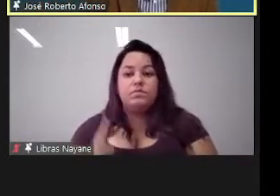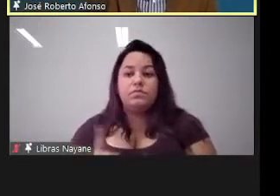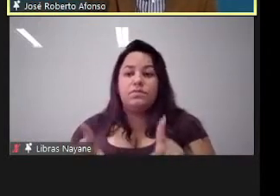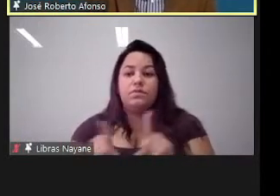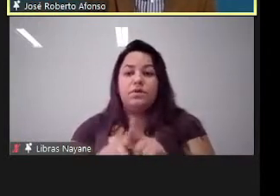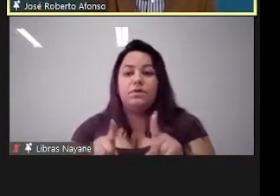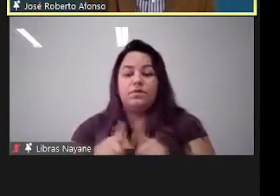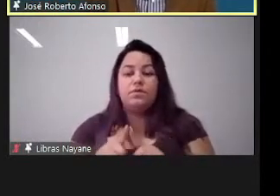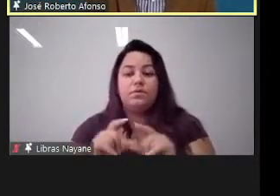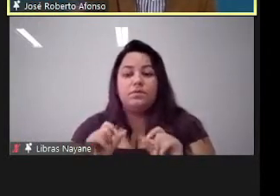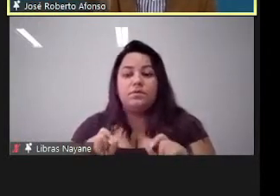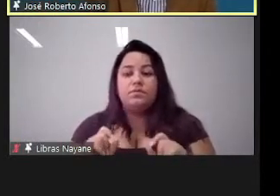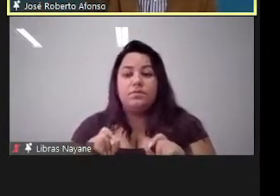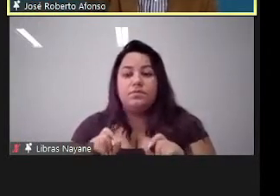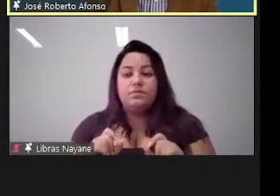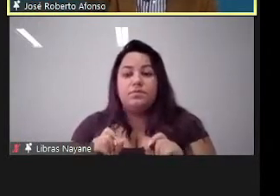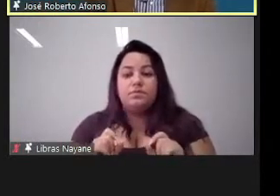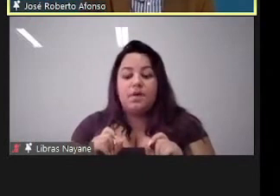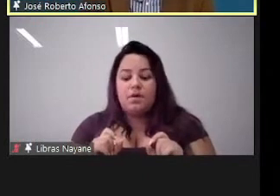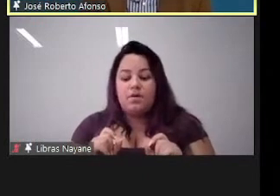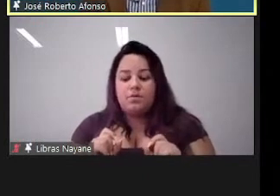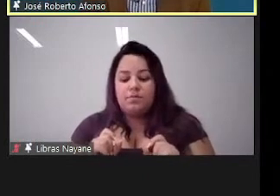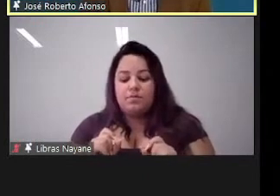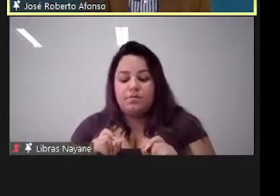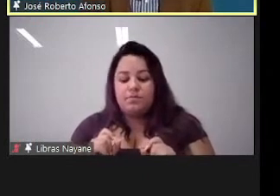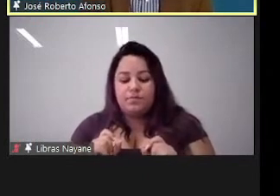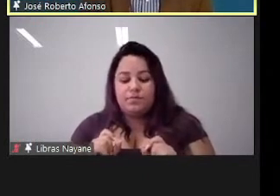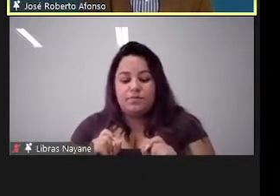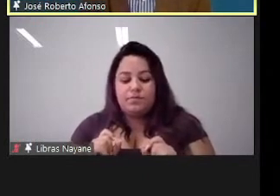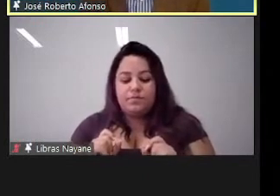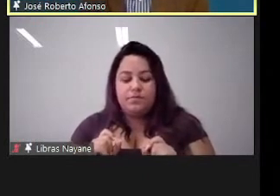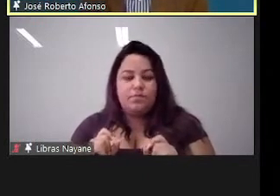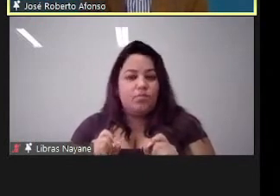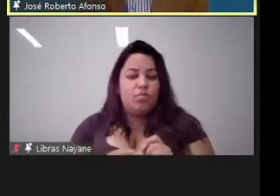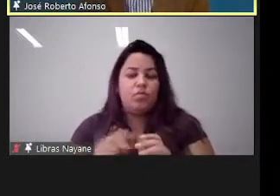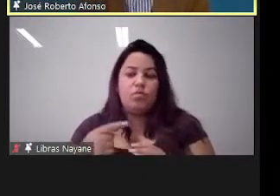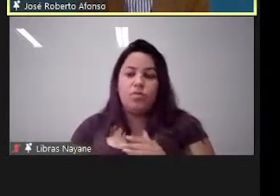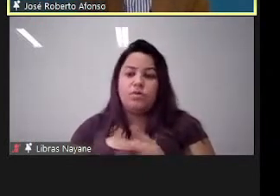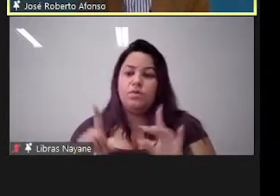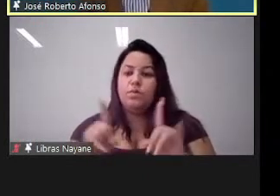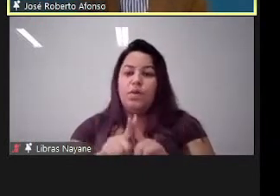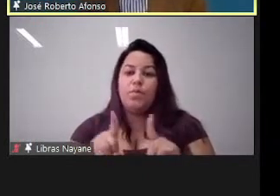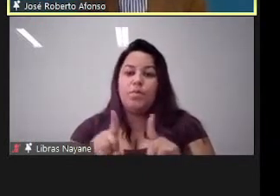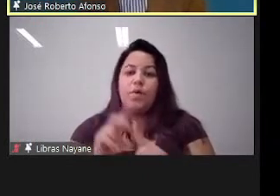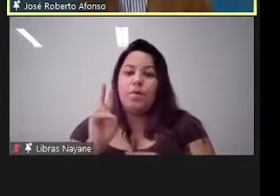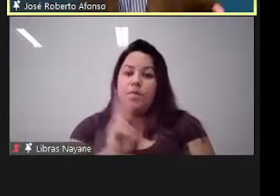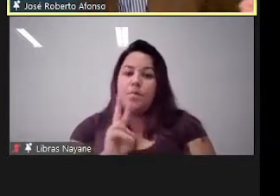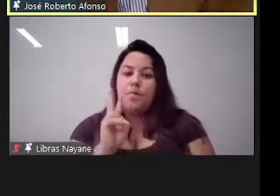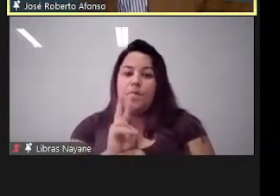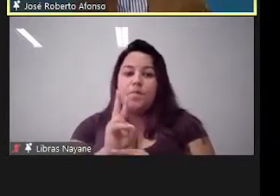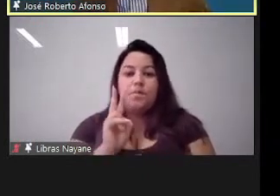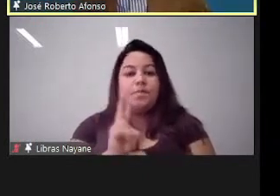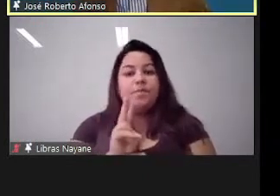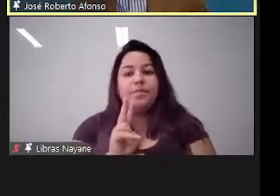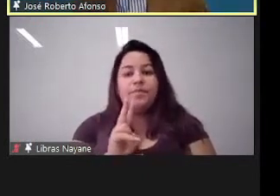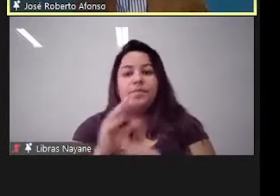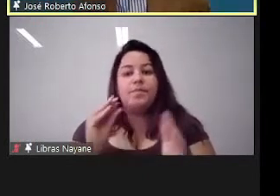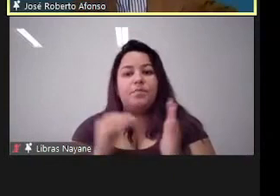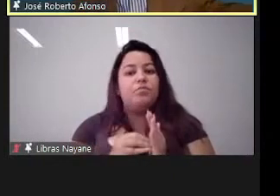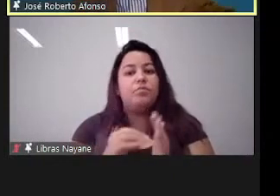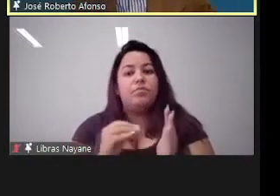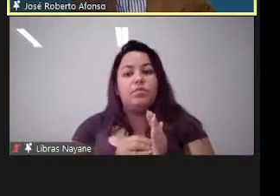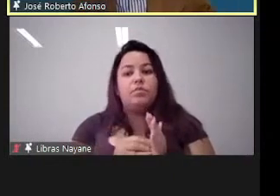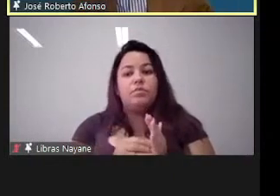are going to, the amount that we're going to help people with, that at the end of the day is a